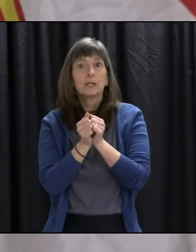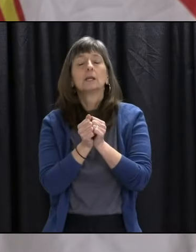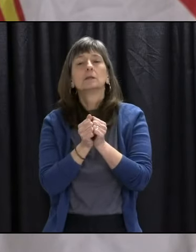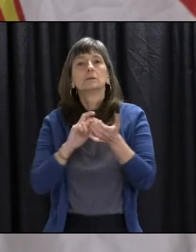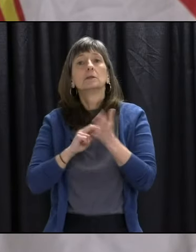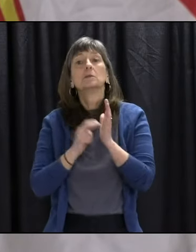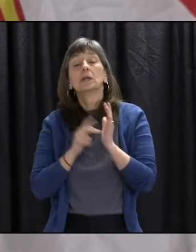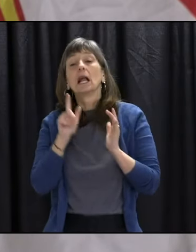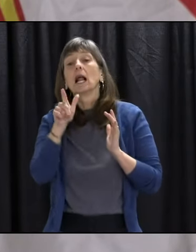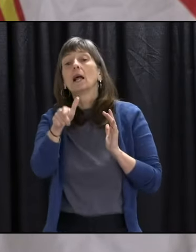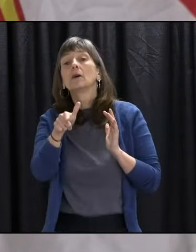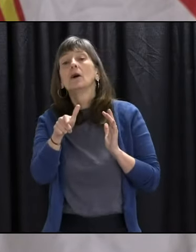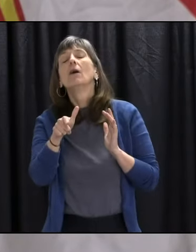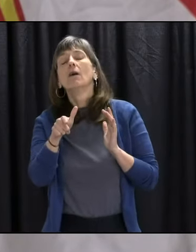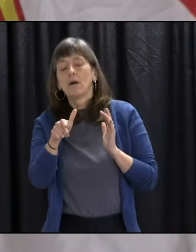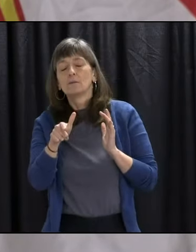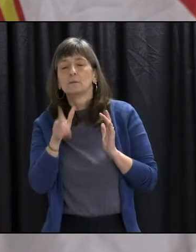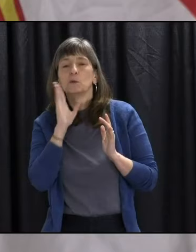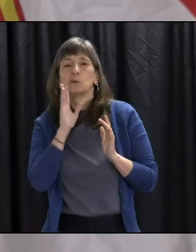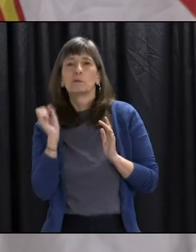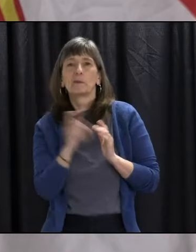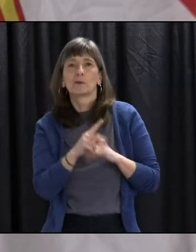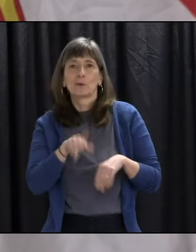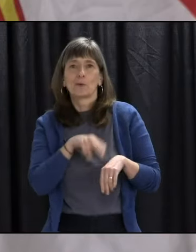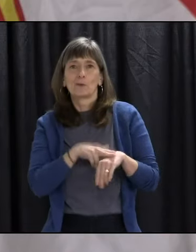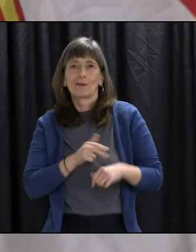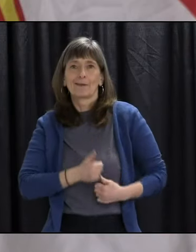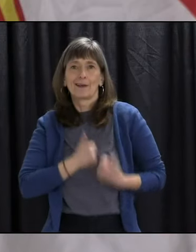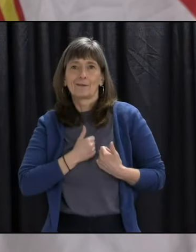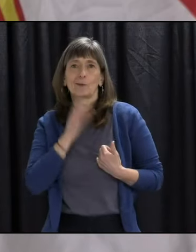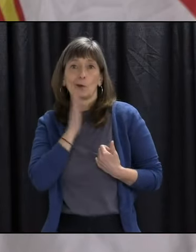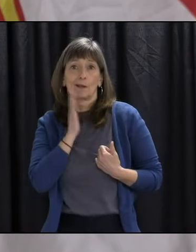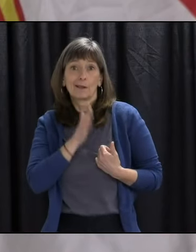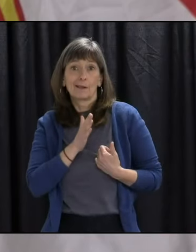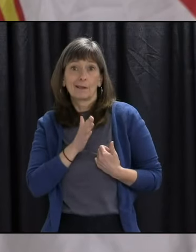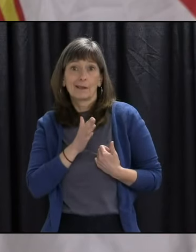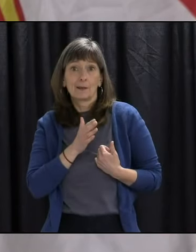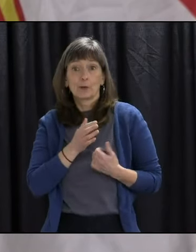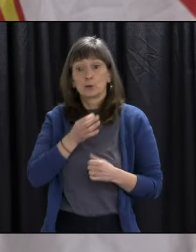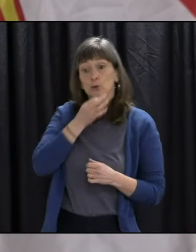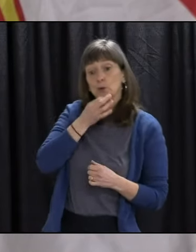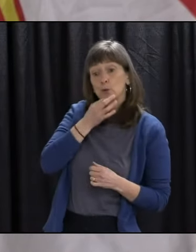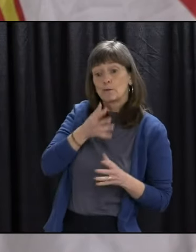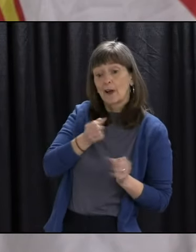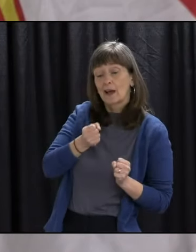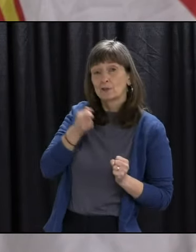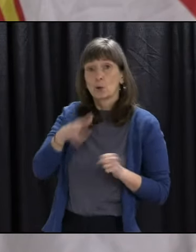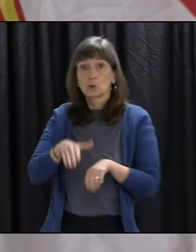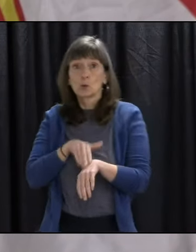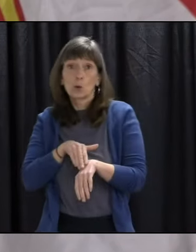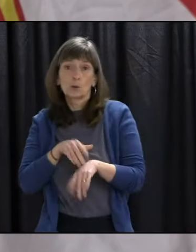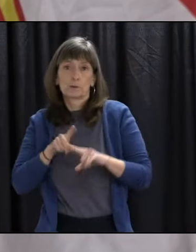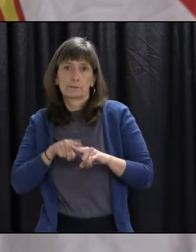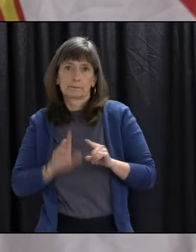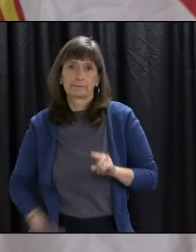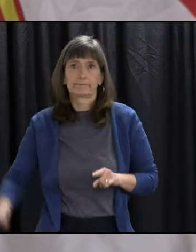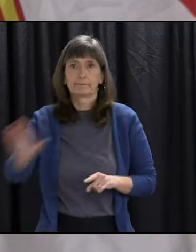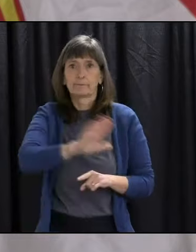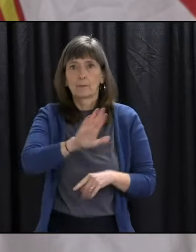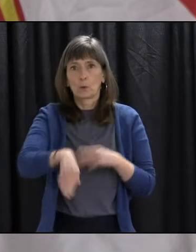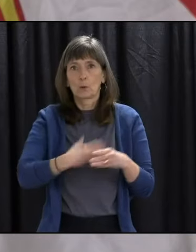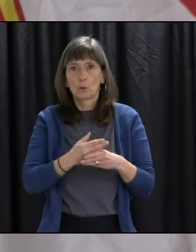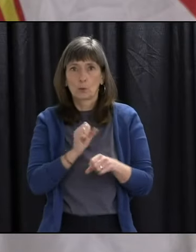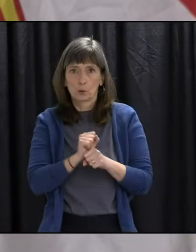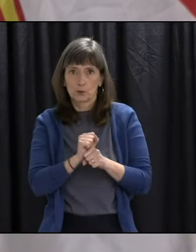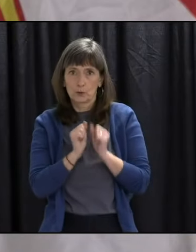come a day when life will resume as we know it. But how soon we get there will depend on all of us. Our collective actions